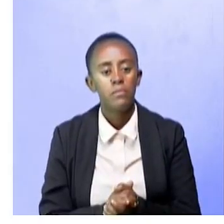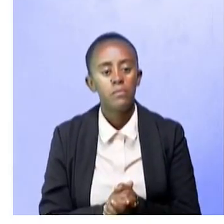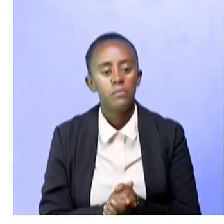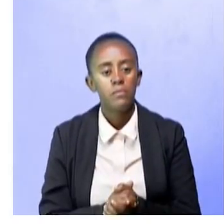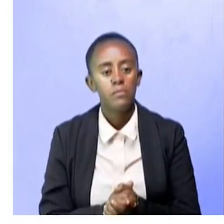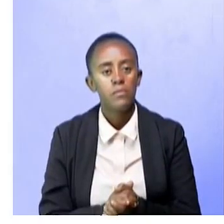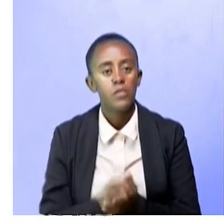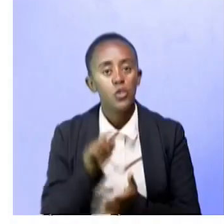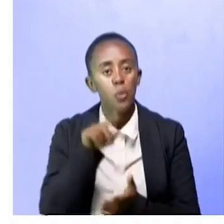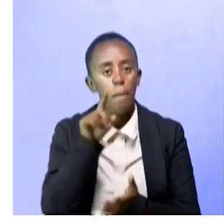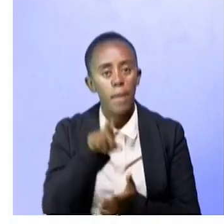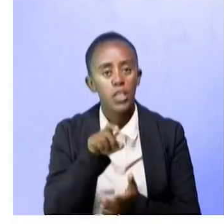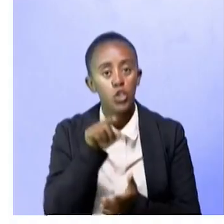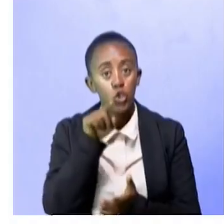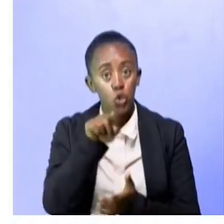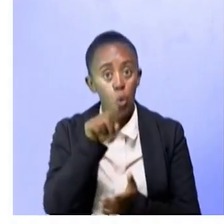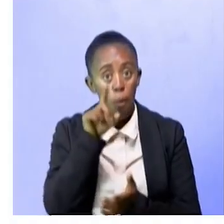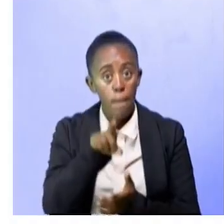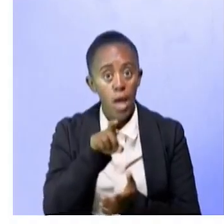You must